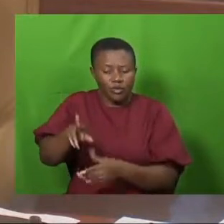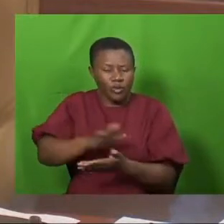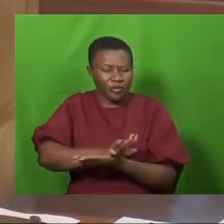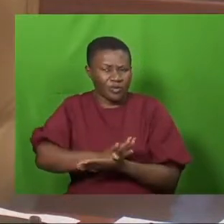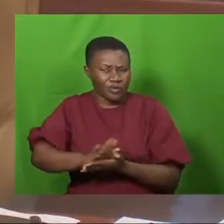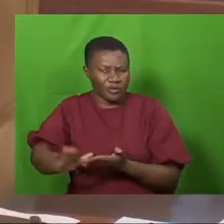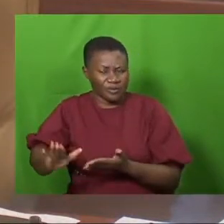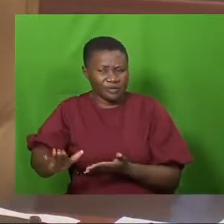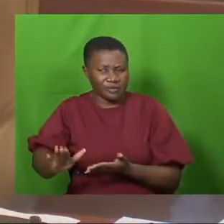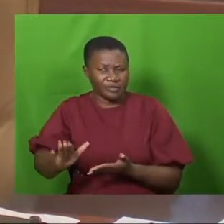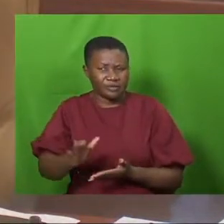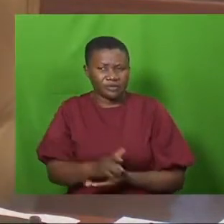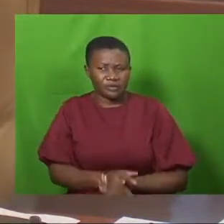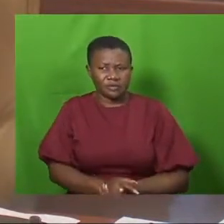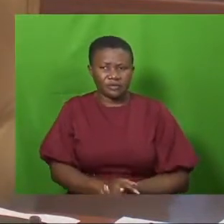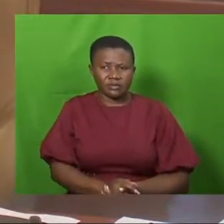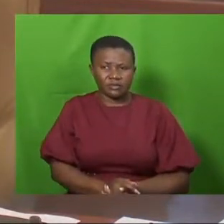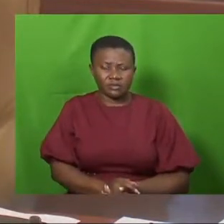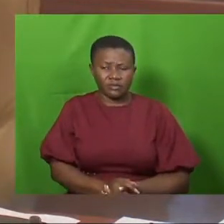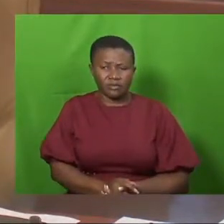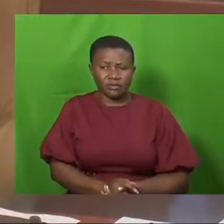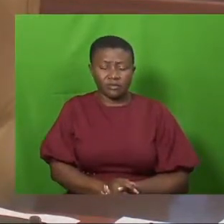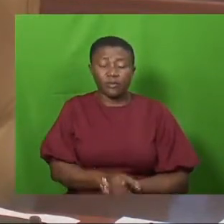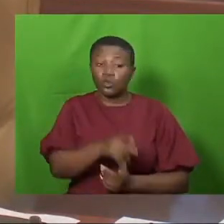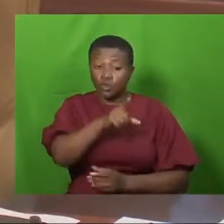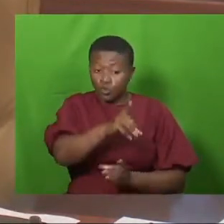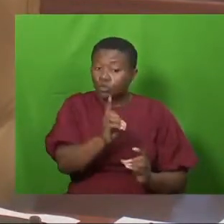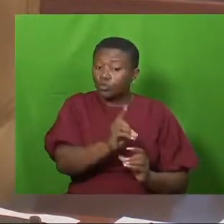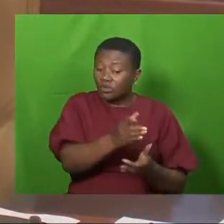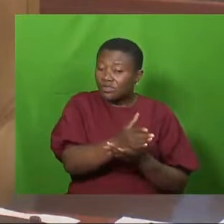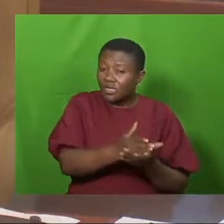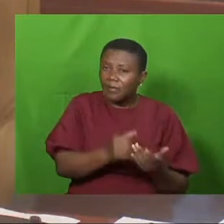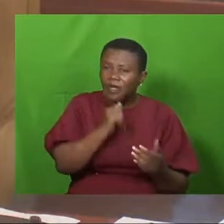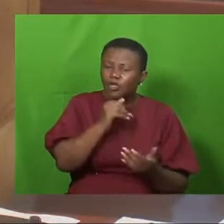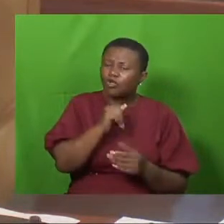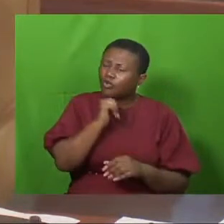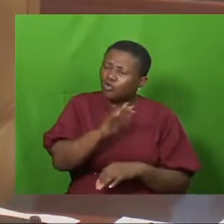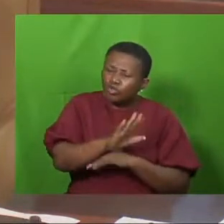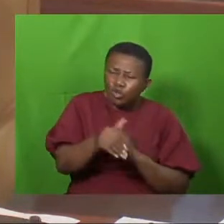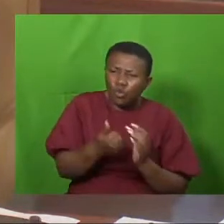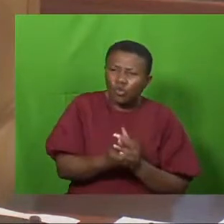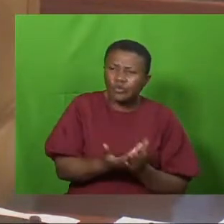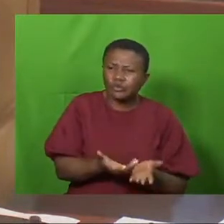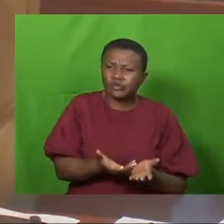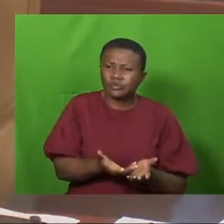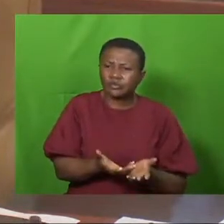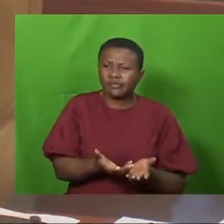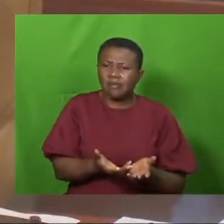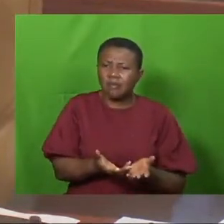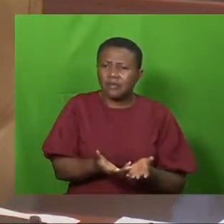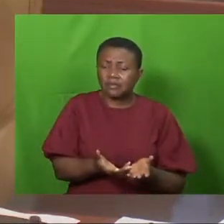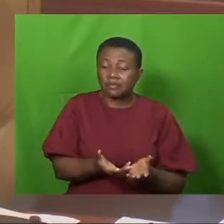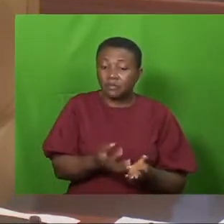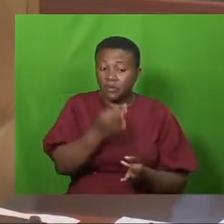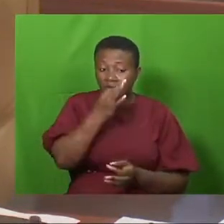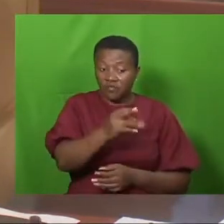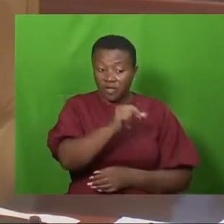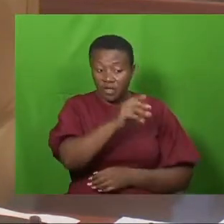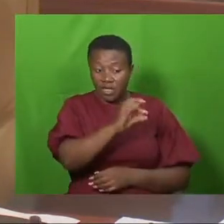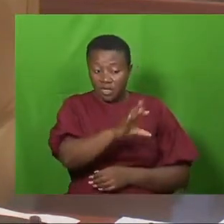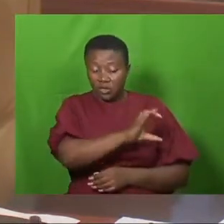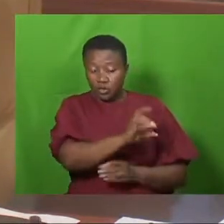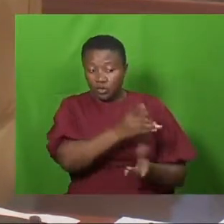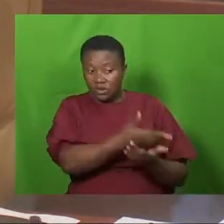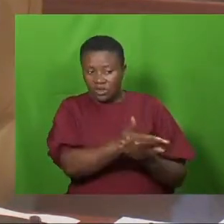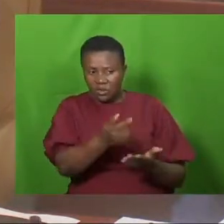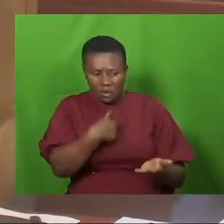it is being utilized, and I'll give you the credit because unlike you, if you do something, we will recognize it and give you the credit for it.